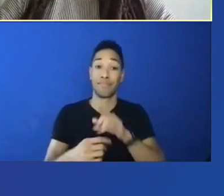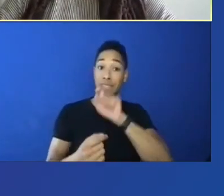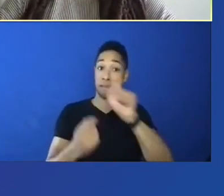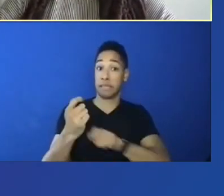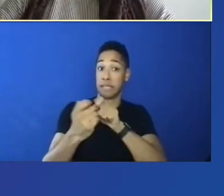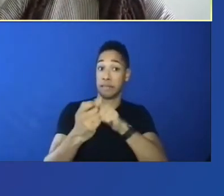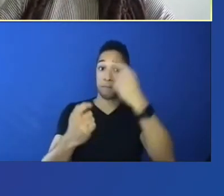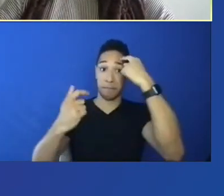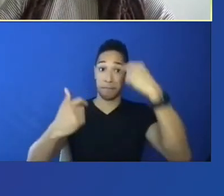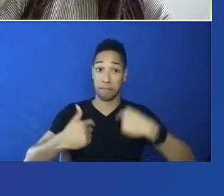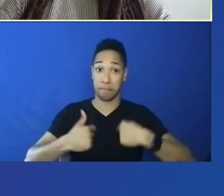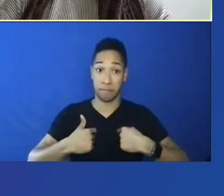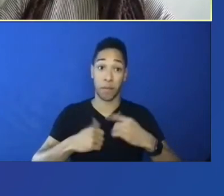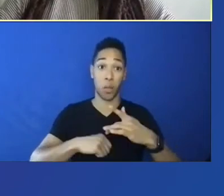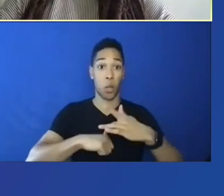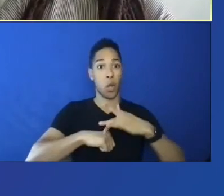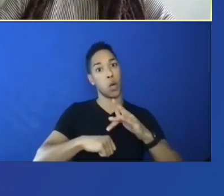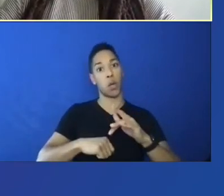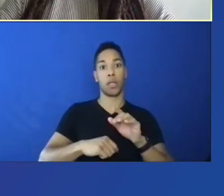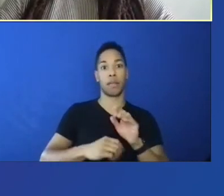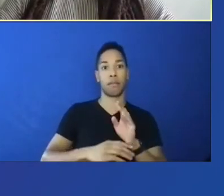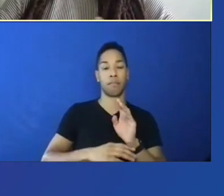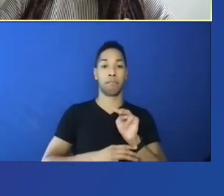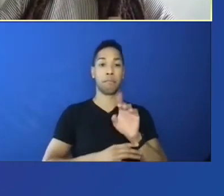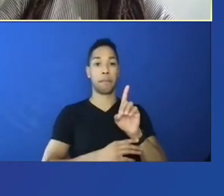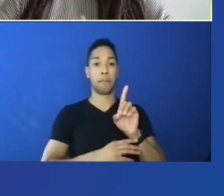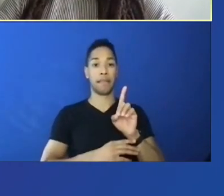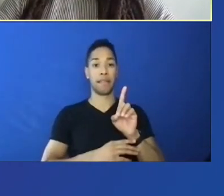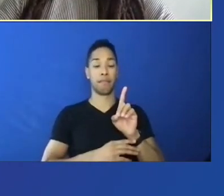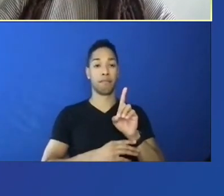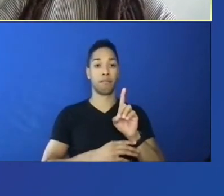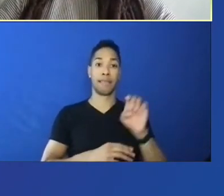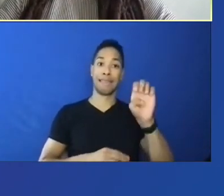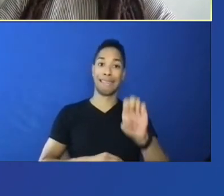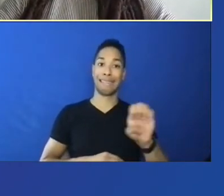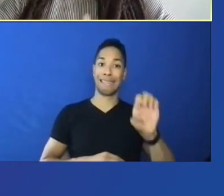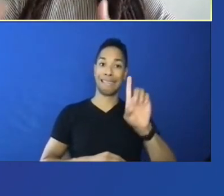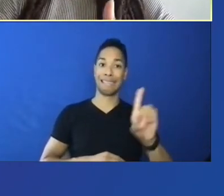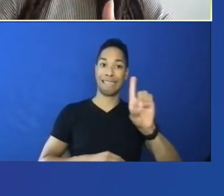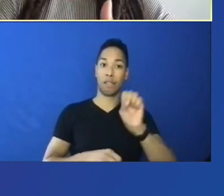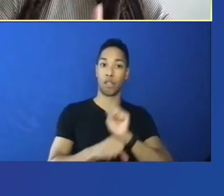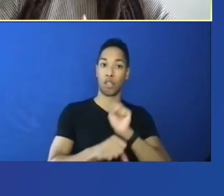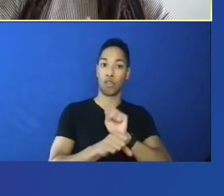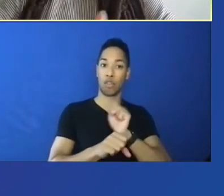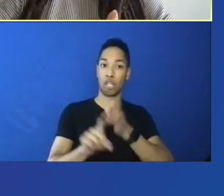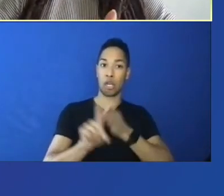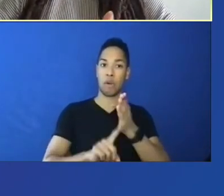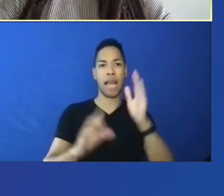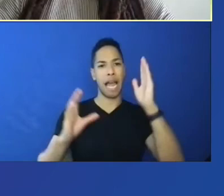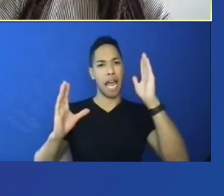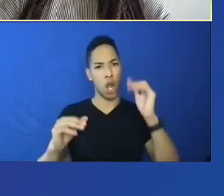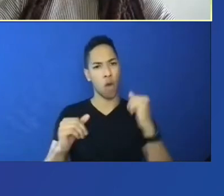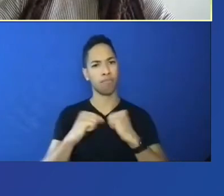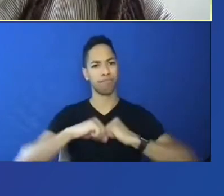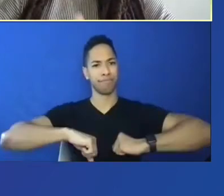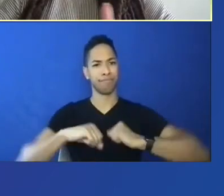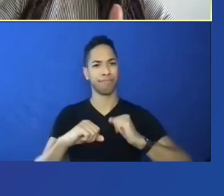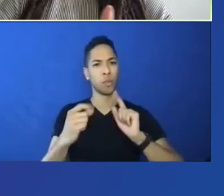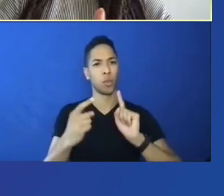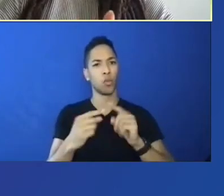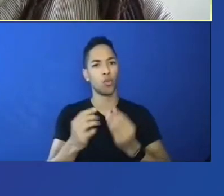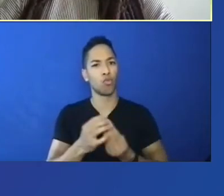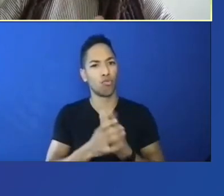Particularly for me, I think as a, early mid-career ED, I hope that there is space for growth and